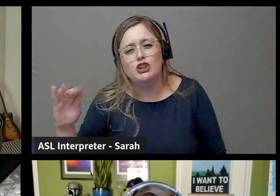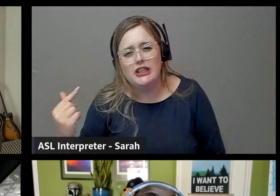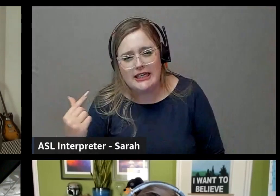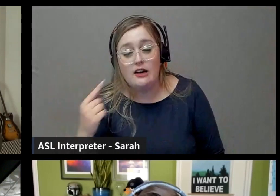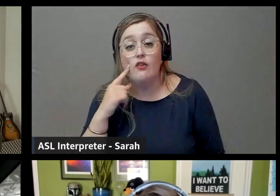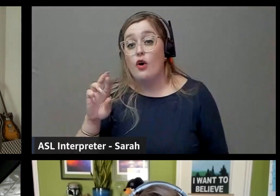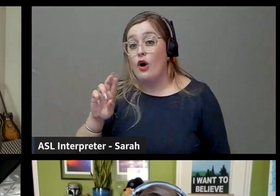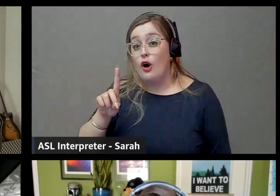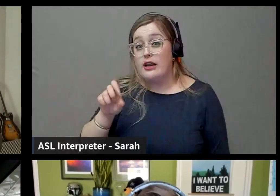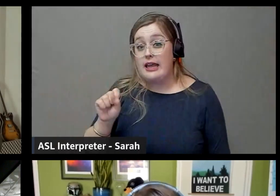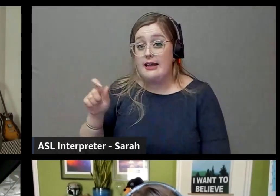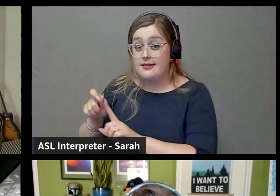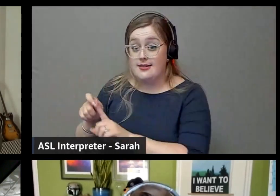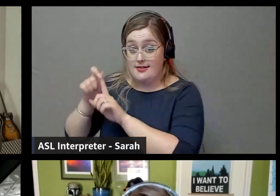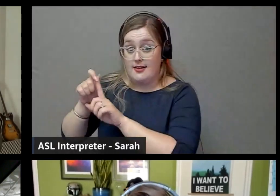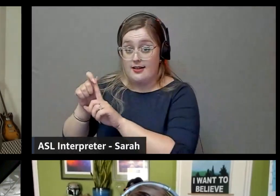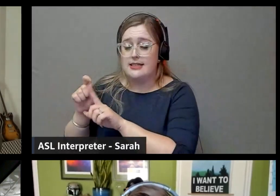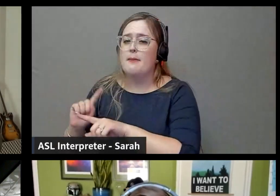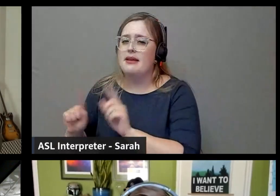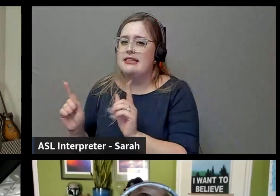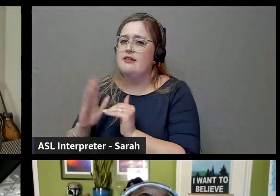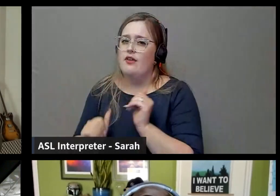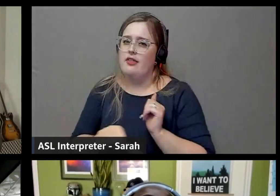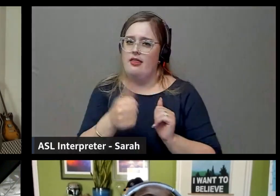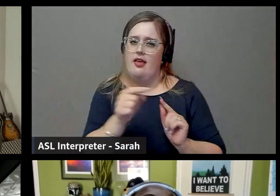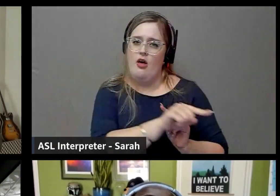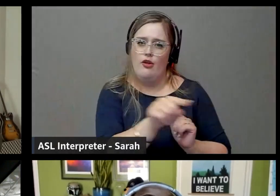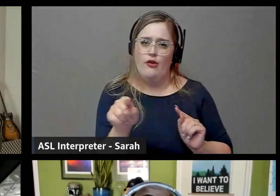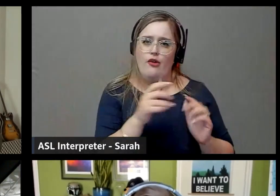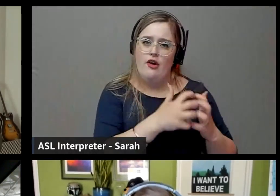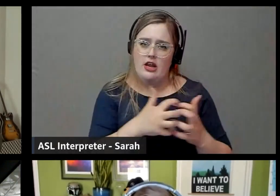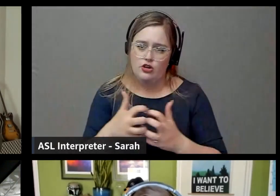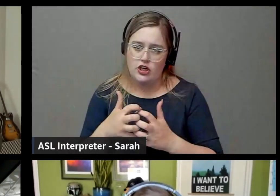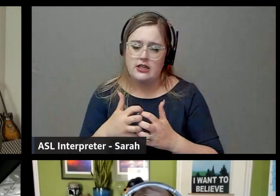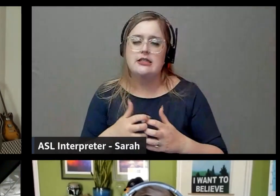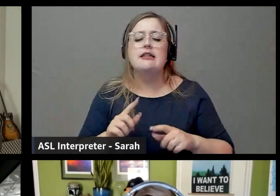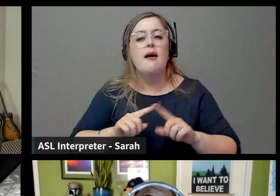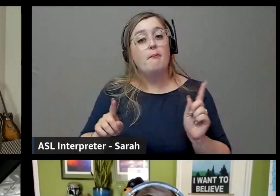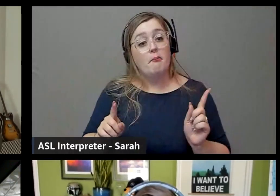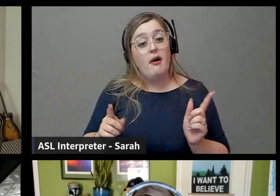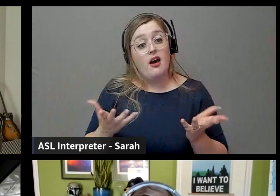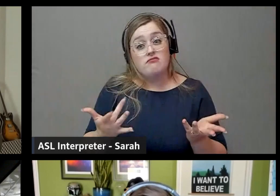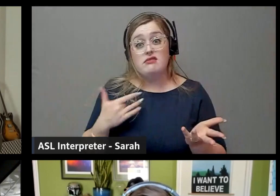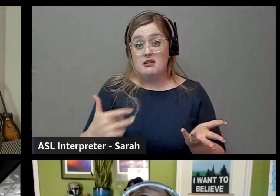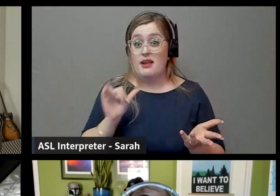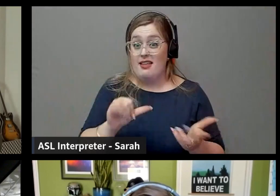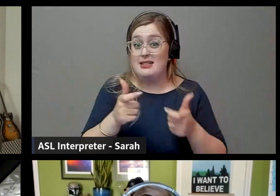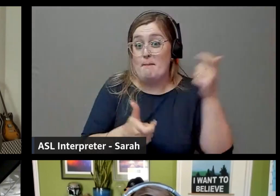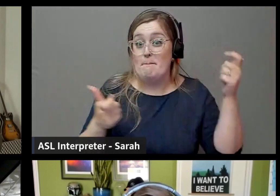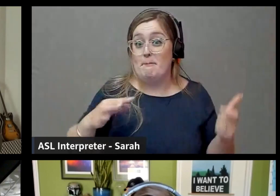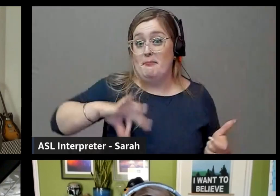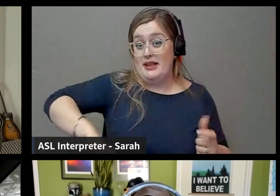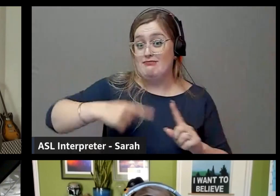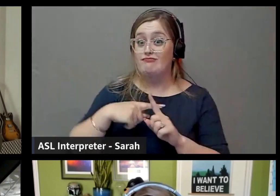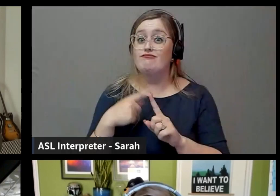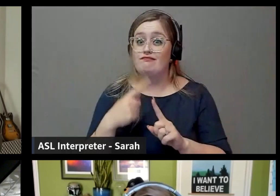than in RDS Custom than the other engines, but traditionally that's another really big advantage